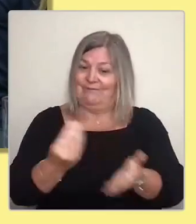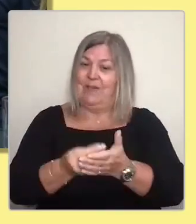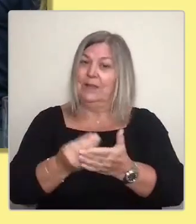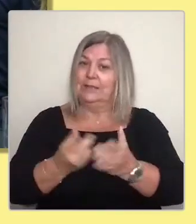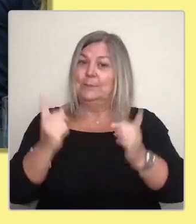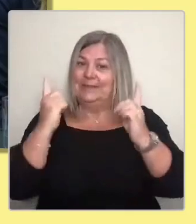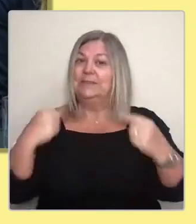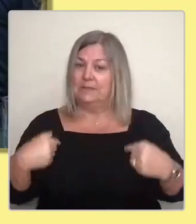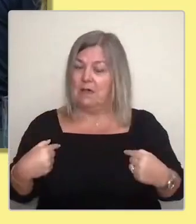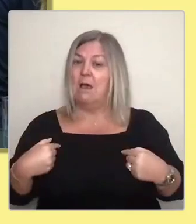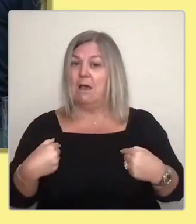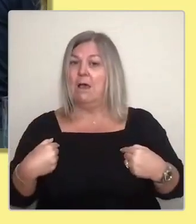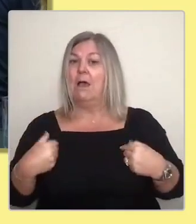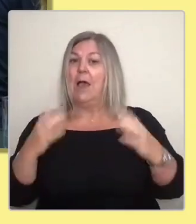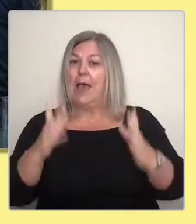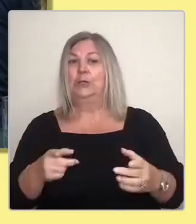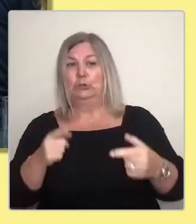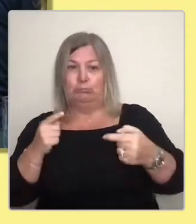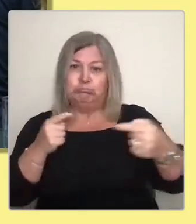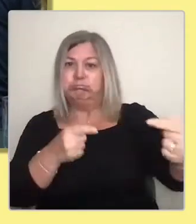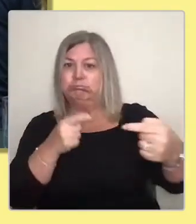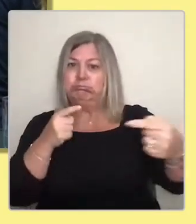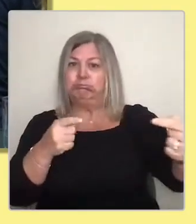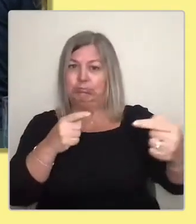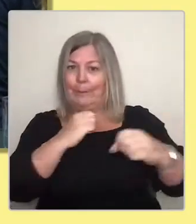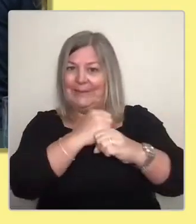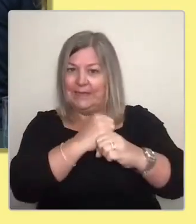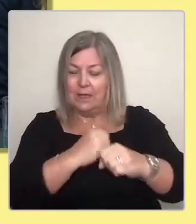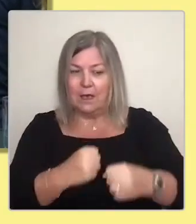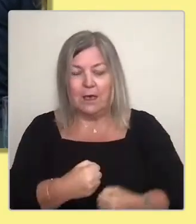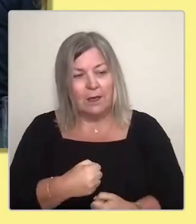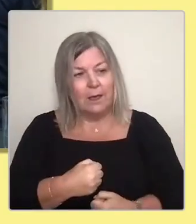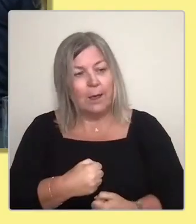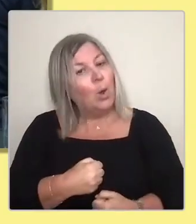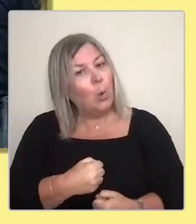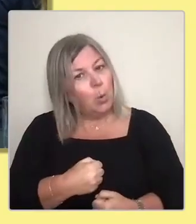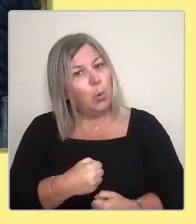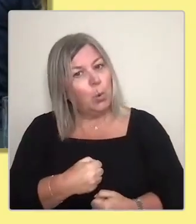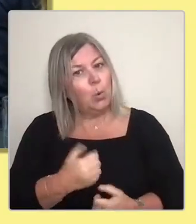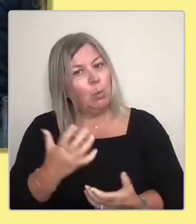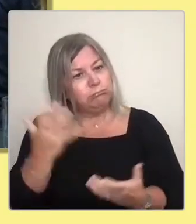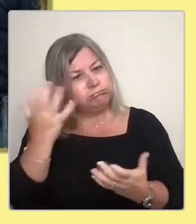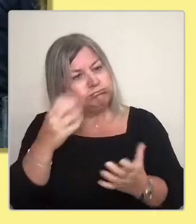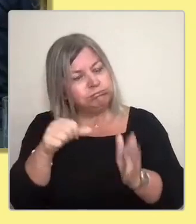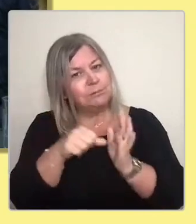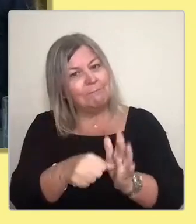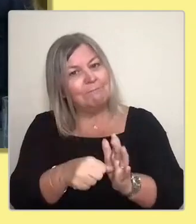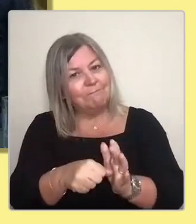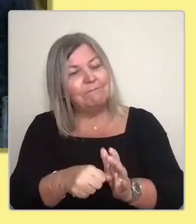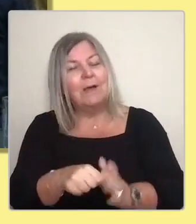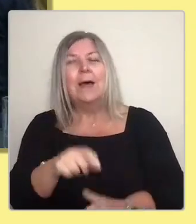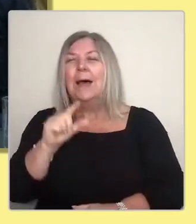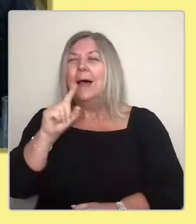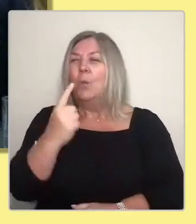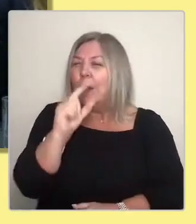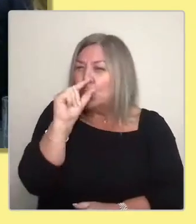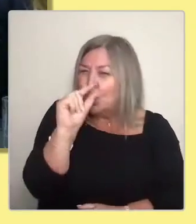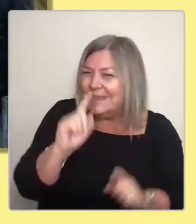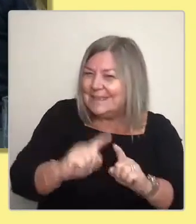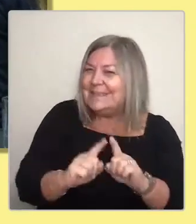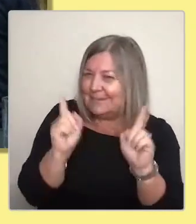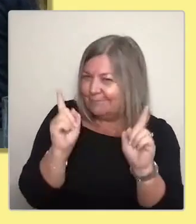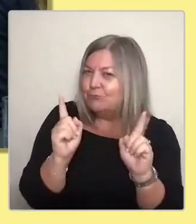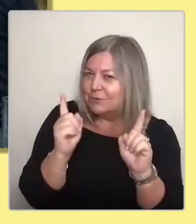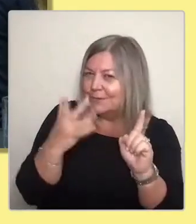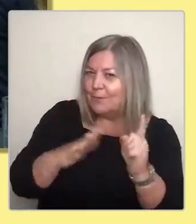scars. And the one little teeny weeny little difference I think I might have with Hamza having agreed with everything else he said, is